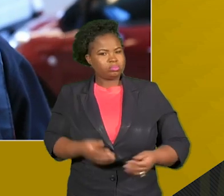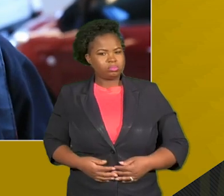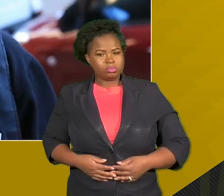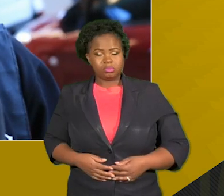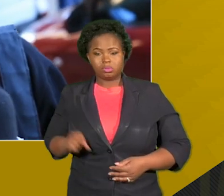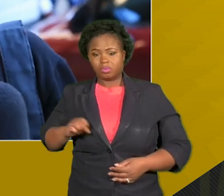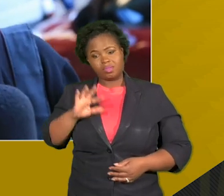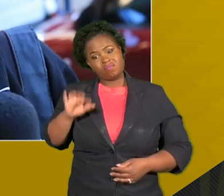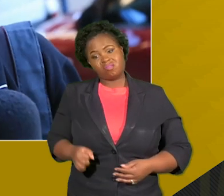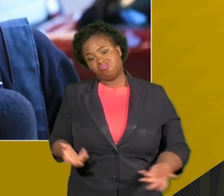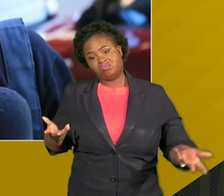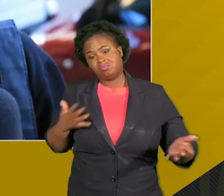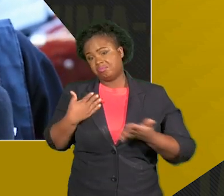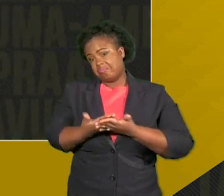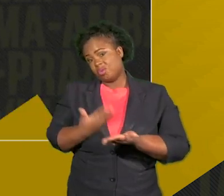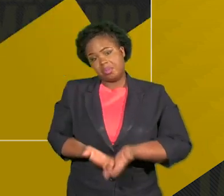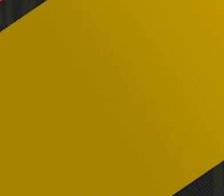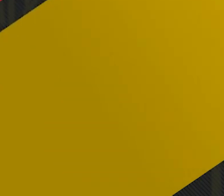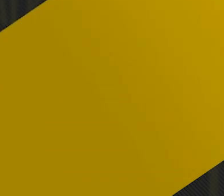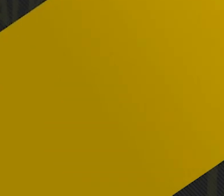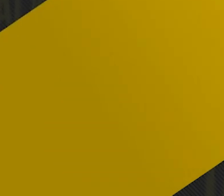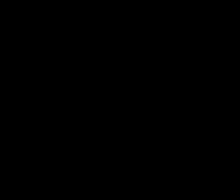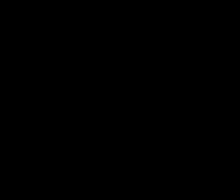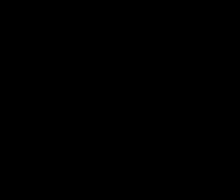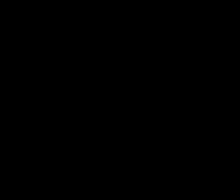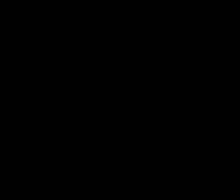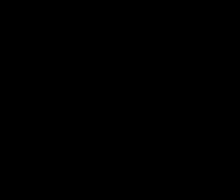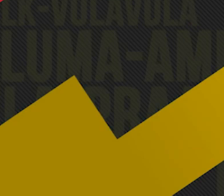South Africa after all, so anything is possible.